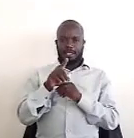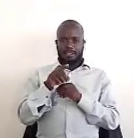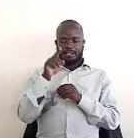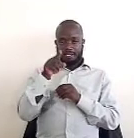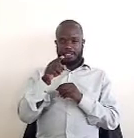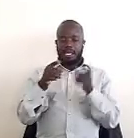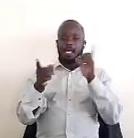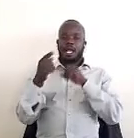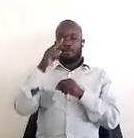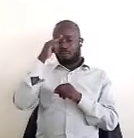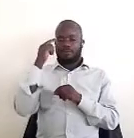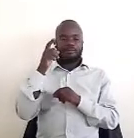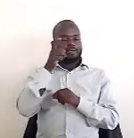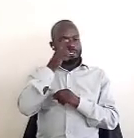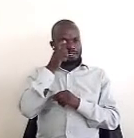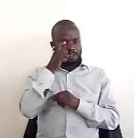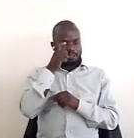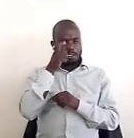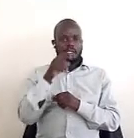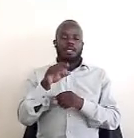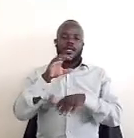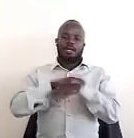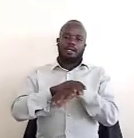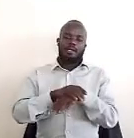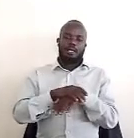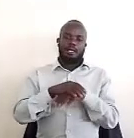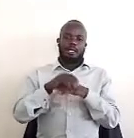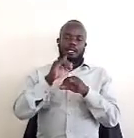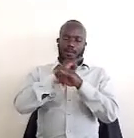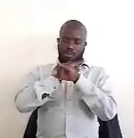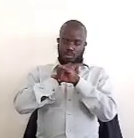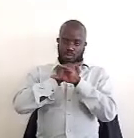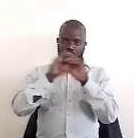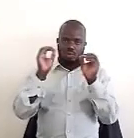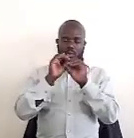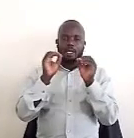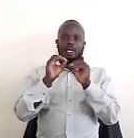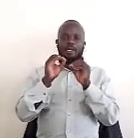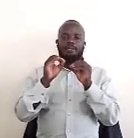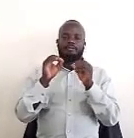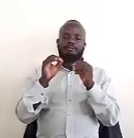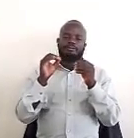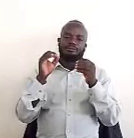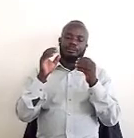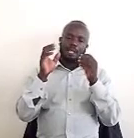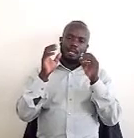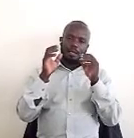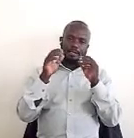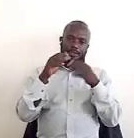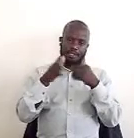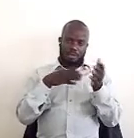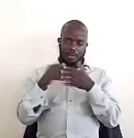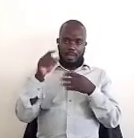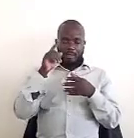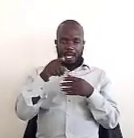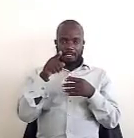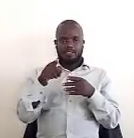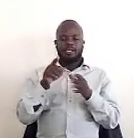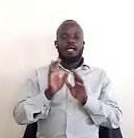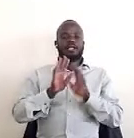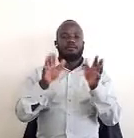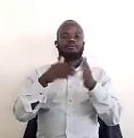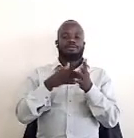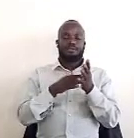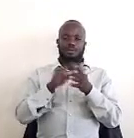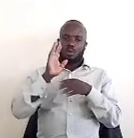by humans that causes AIDS, acquired immunodeficiency syndrome, which compromises your immune system.